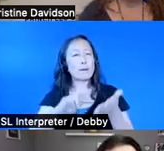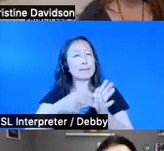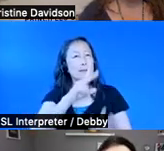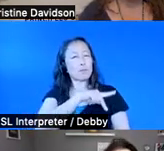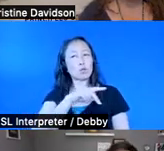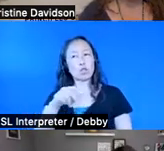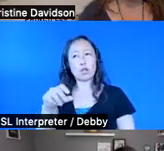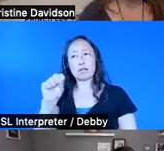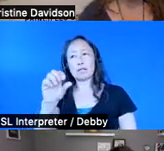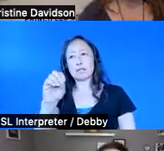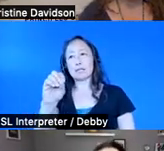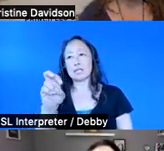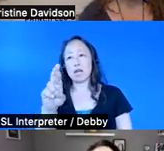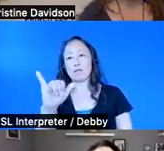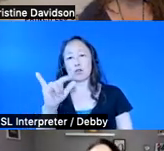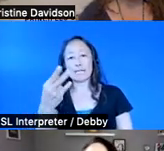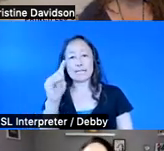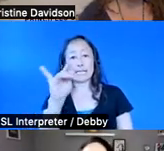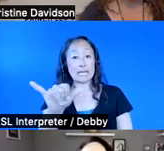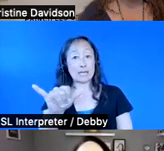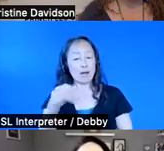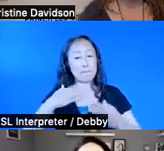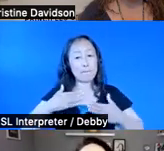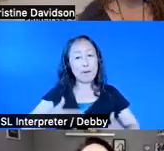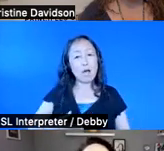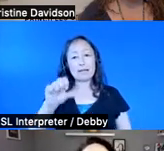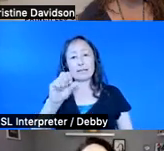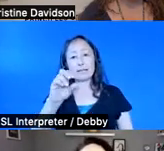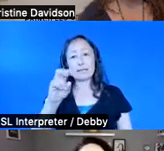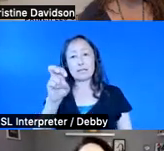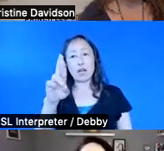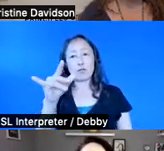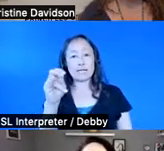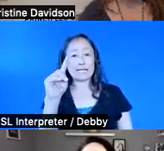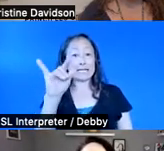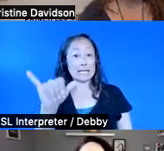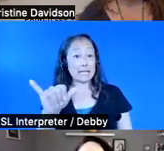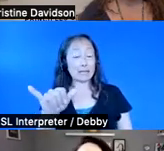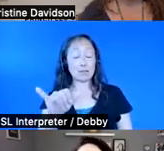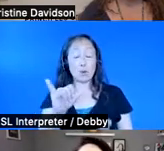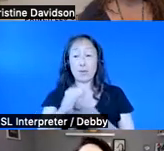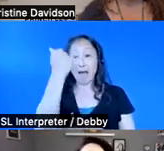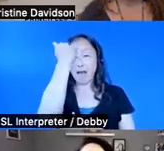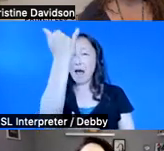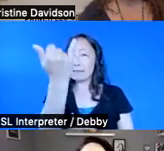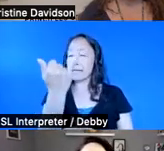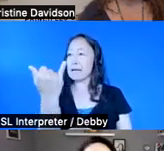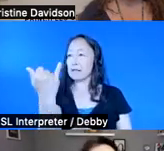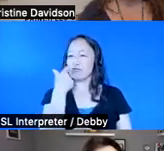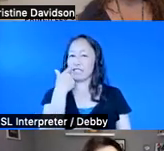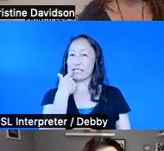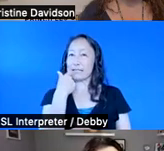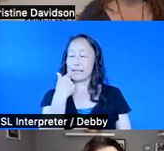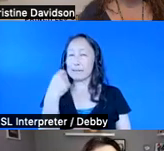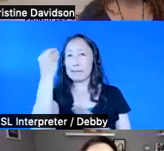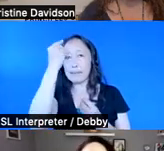you know, that concept and that notion has been in our hearts and minds a lot lately with the